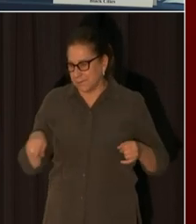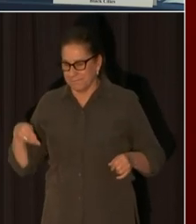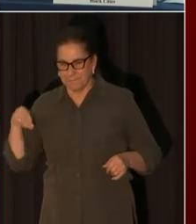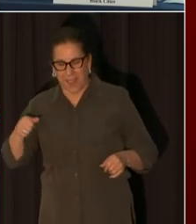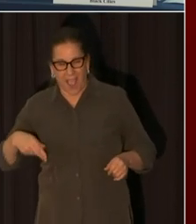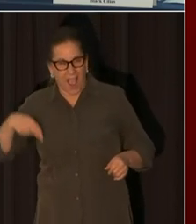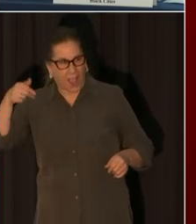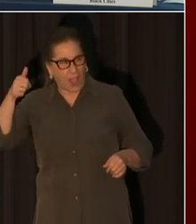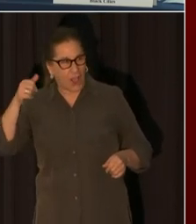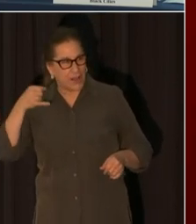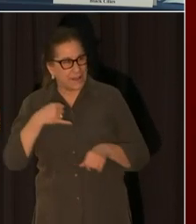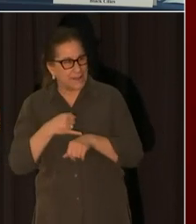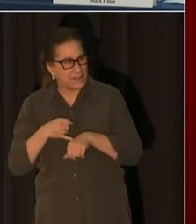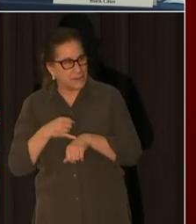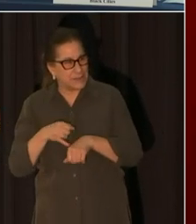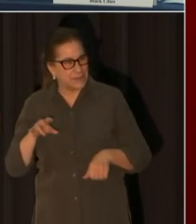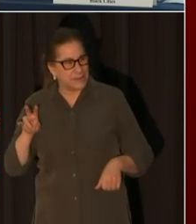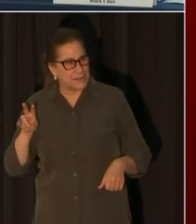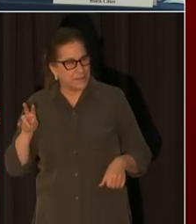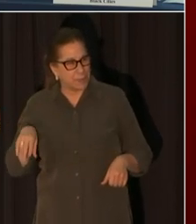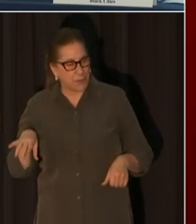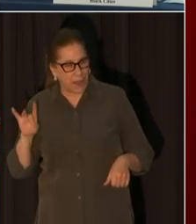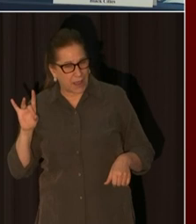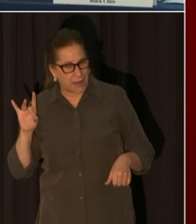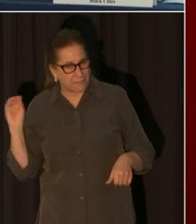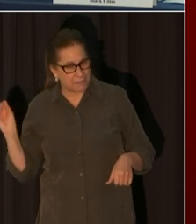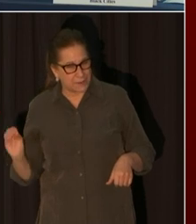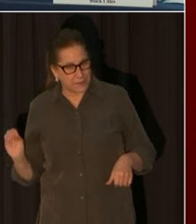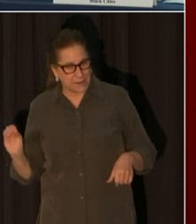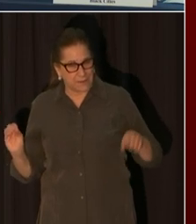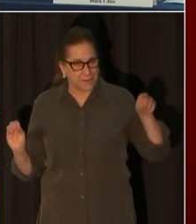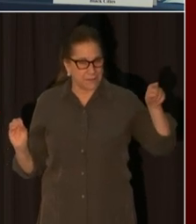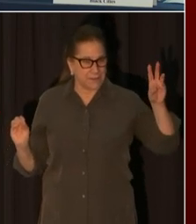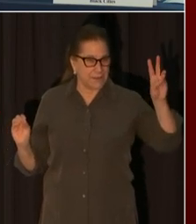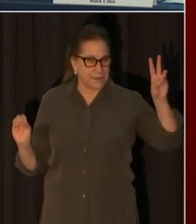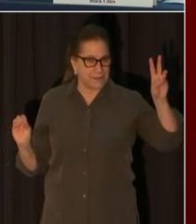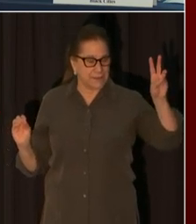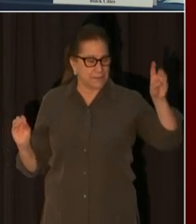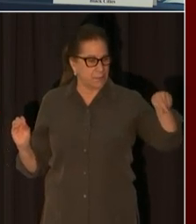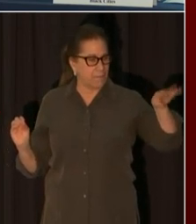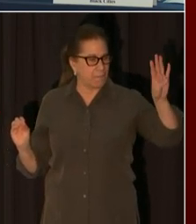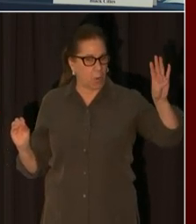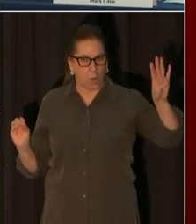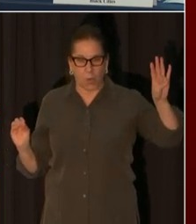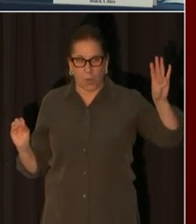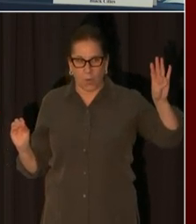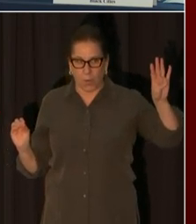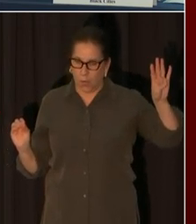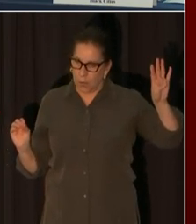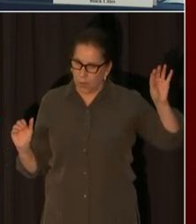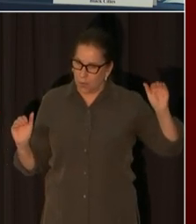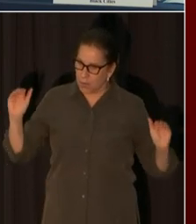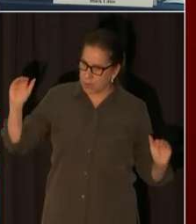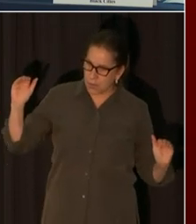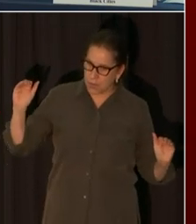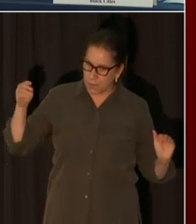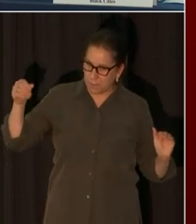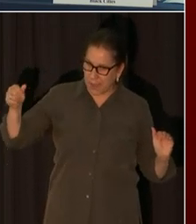firms' vulnerability is evidenced by those who were able to weather the 2008 recession.